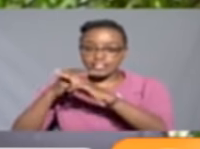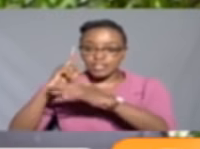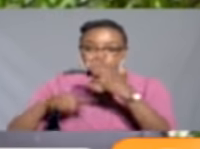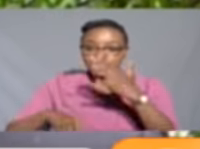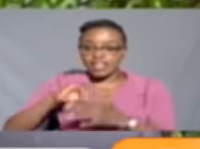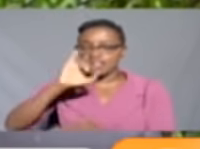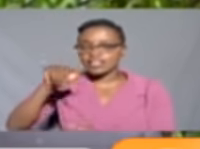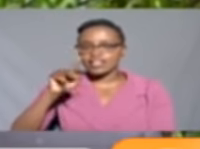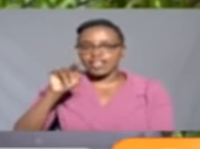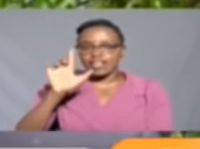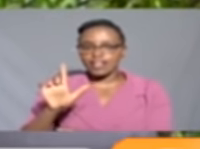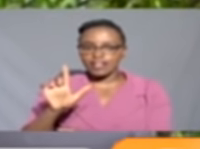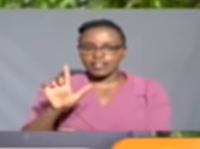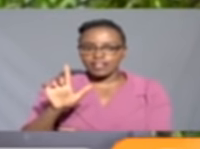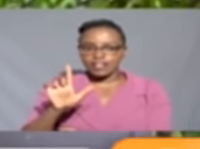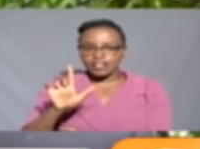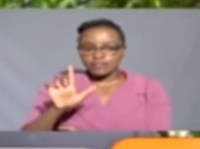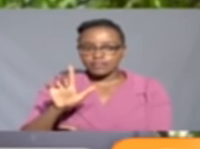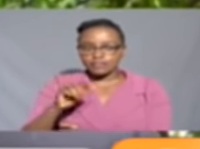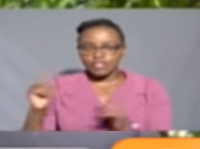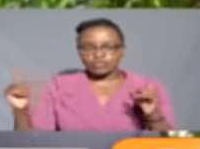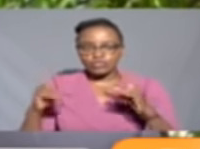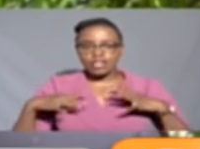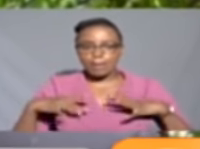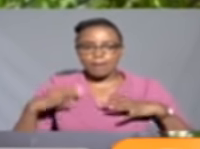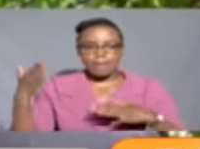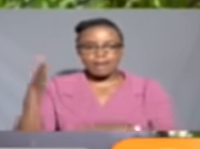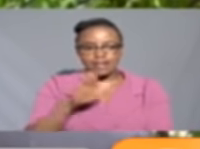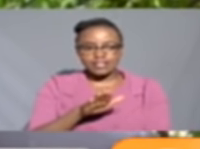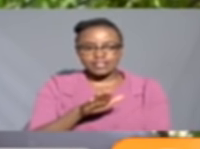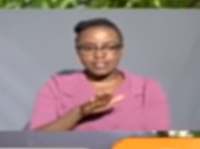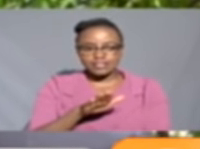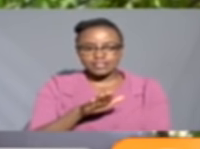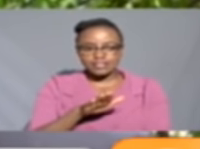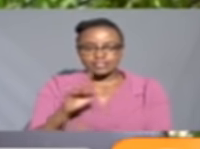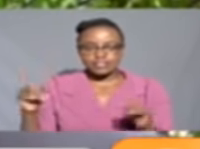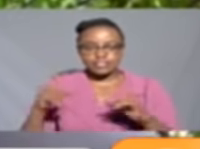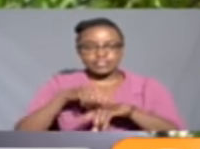is JKLive. JKLive takes a break. We'll be back in a moment.